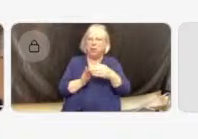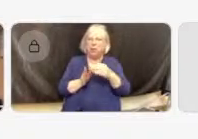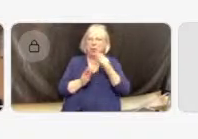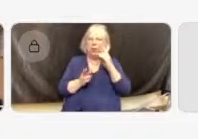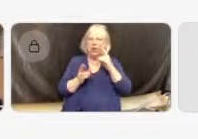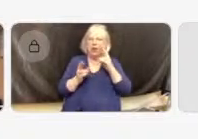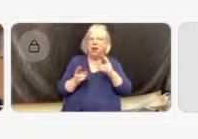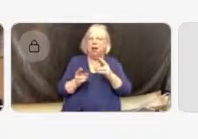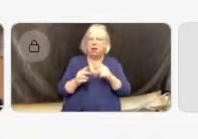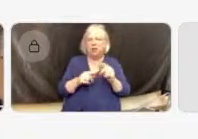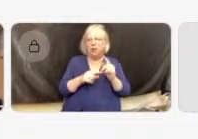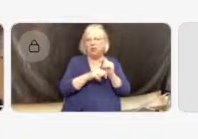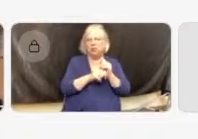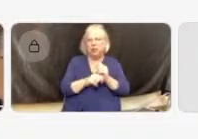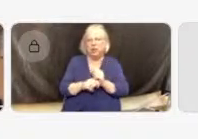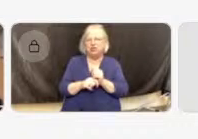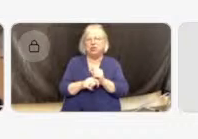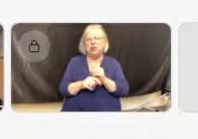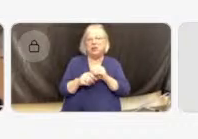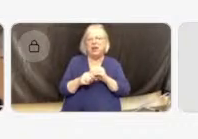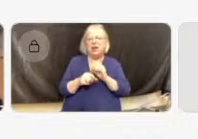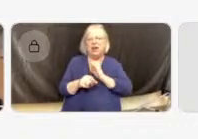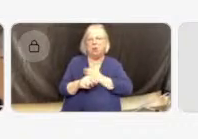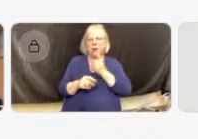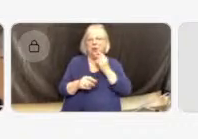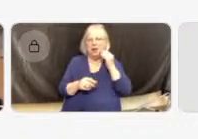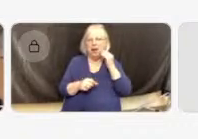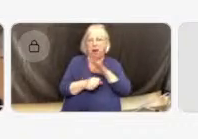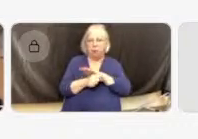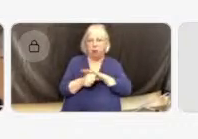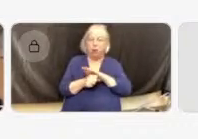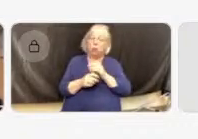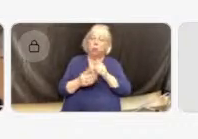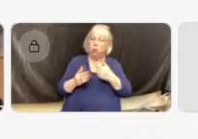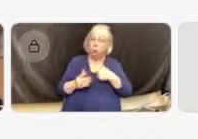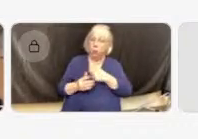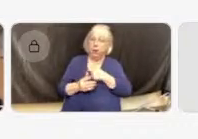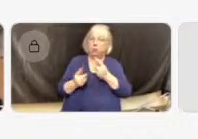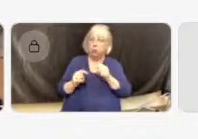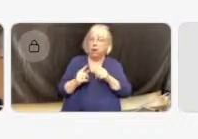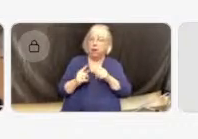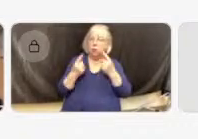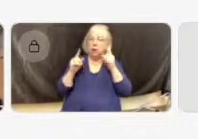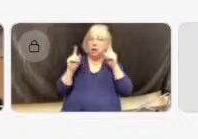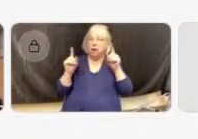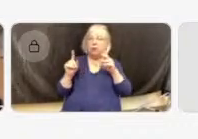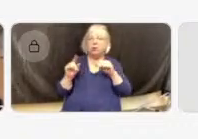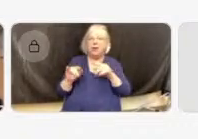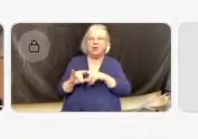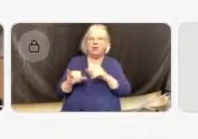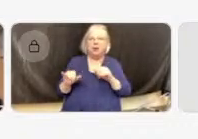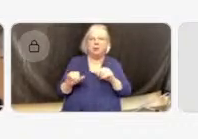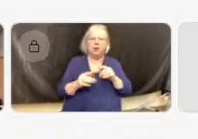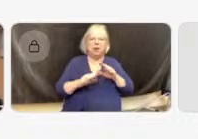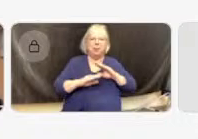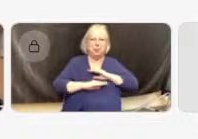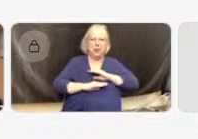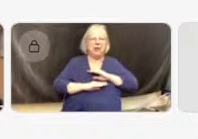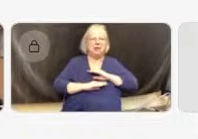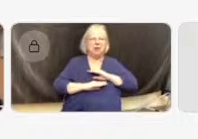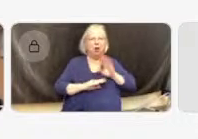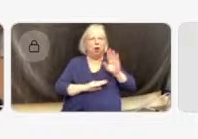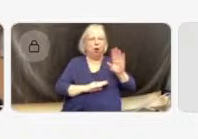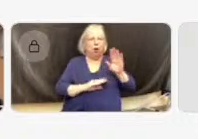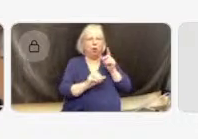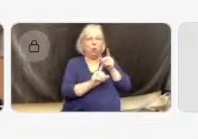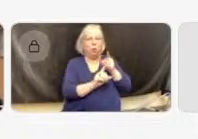the traditions of our neighborhood, what we're trying to accomplish, and at the same time meet her own goals. But at this